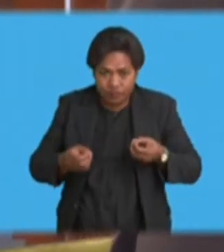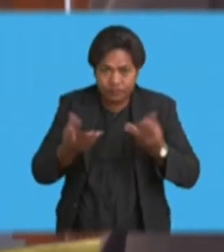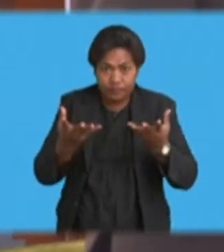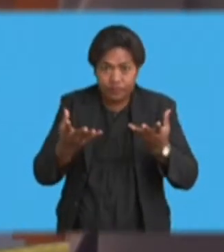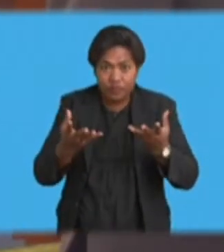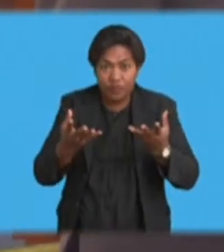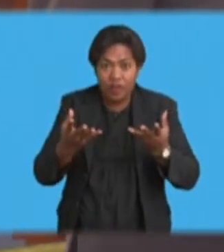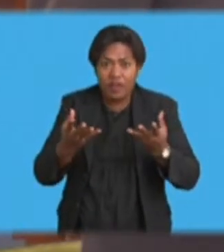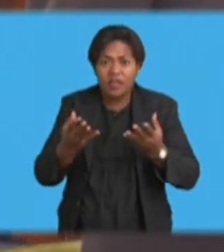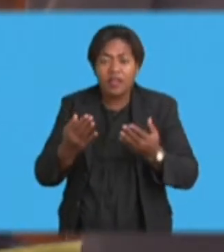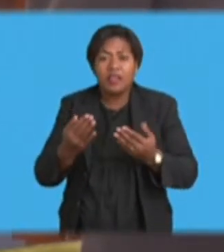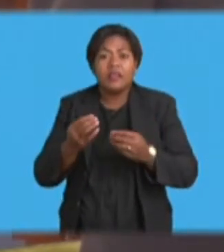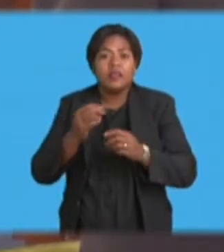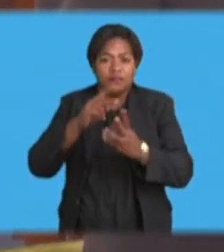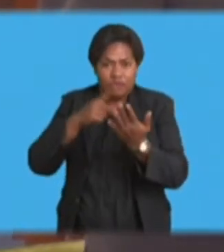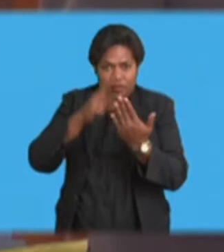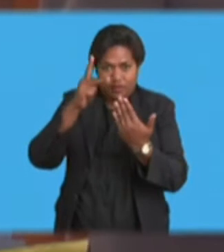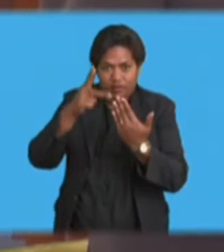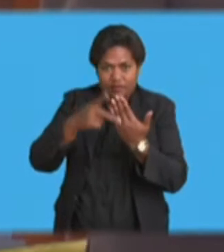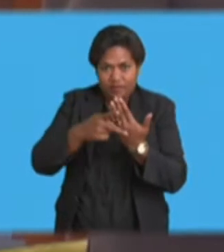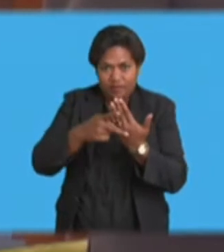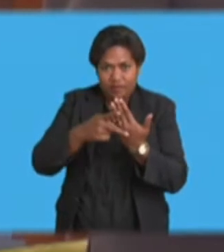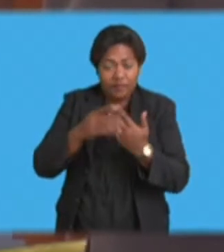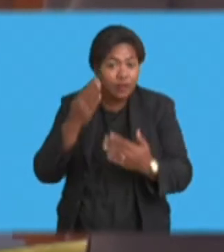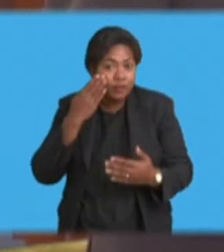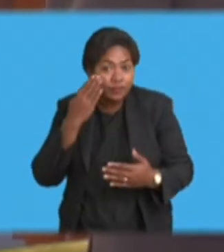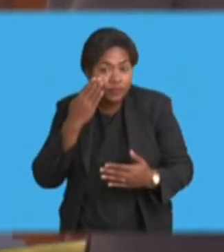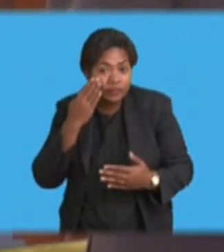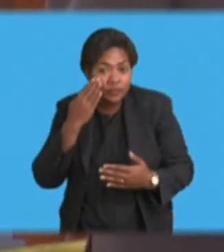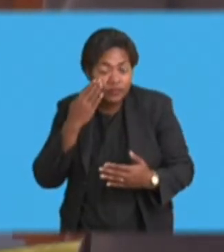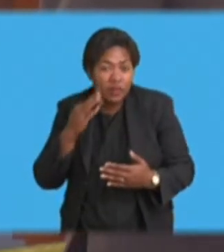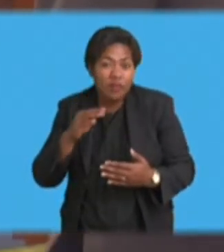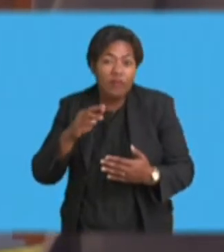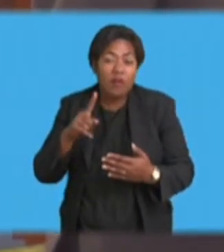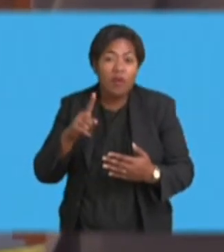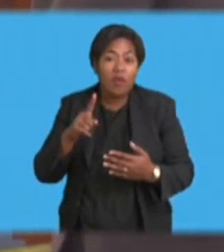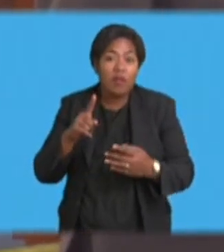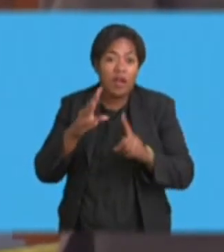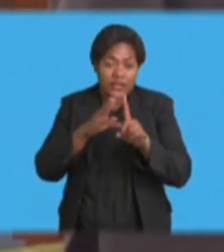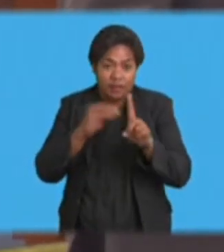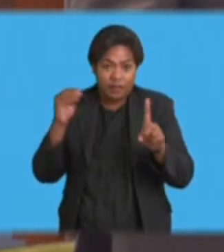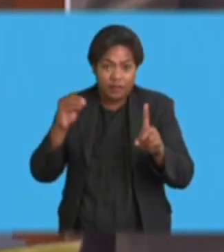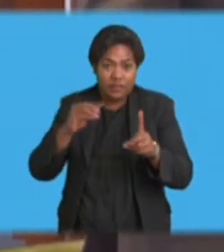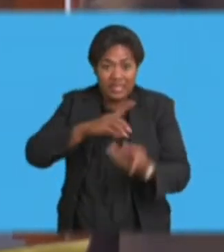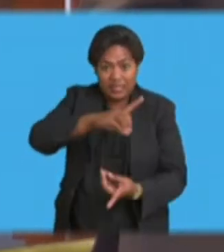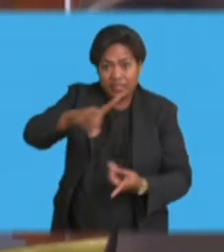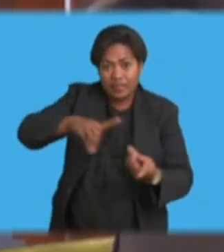programs and respond in times of natural disasters to our island communities.